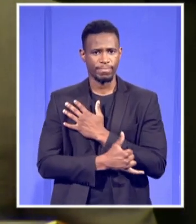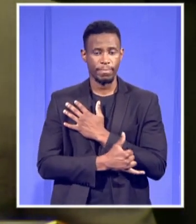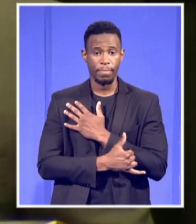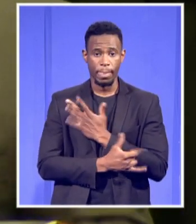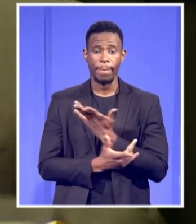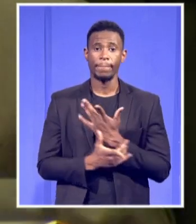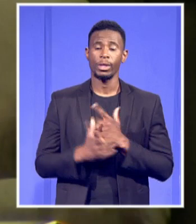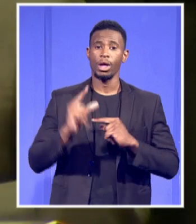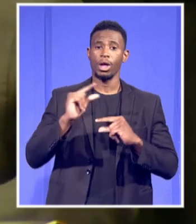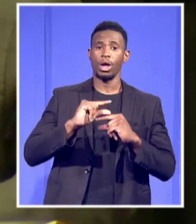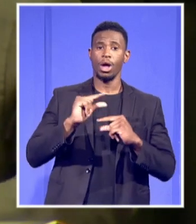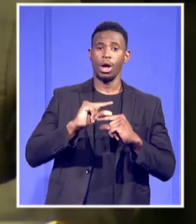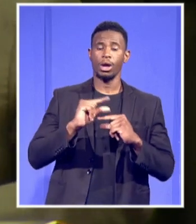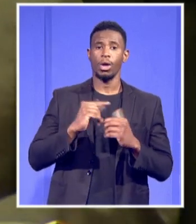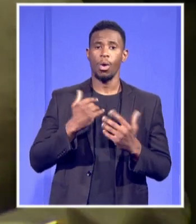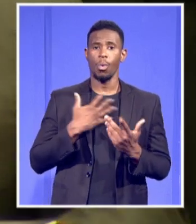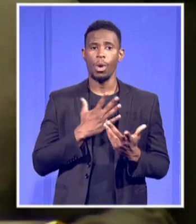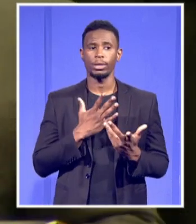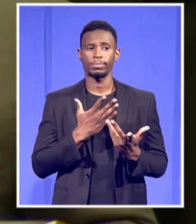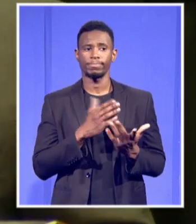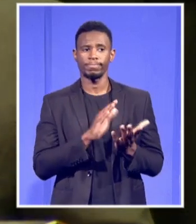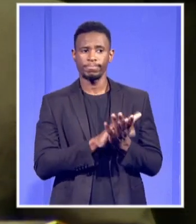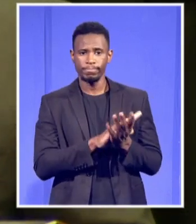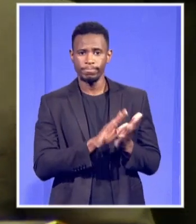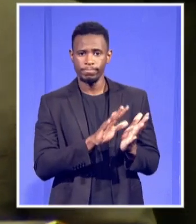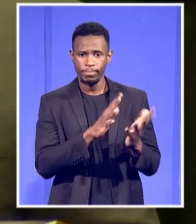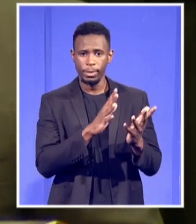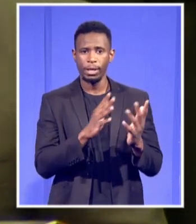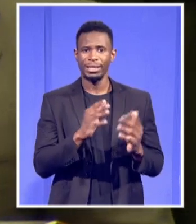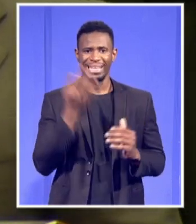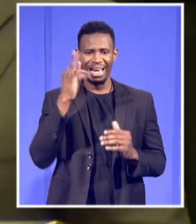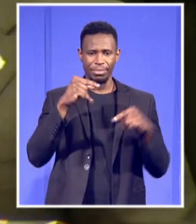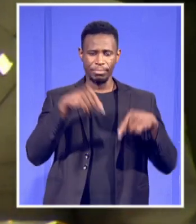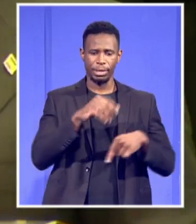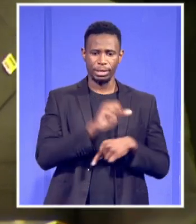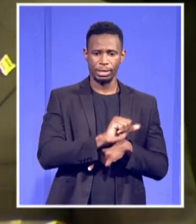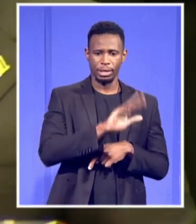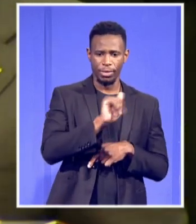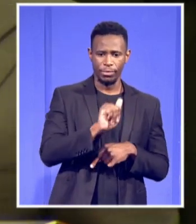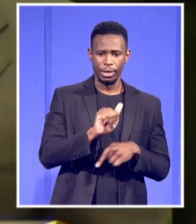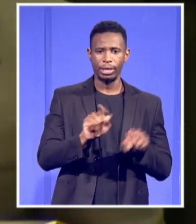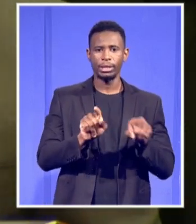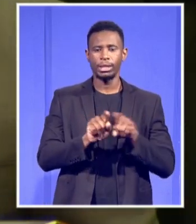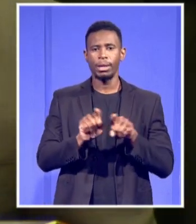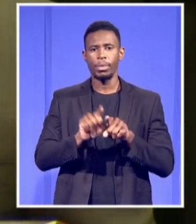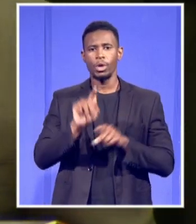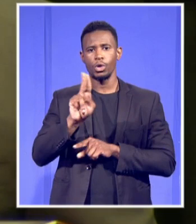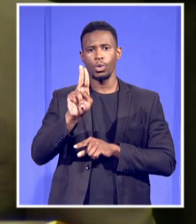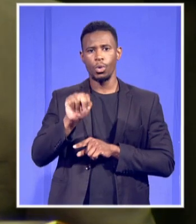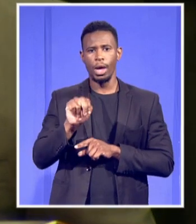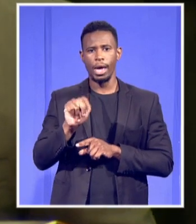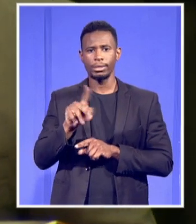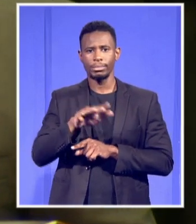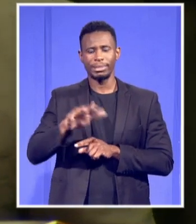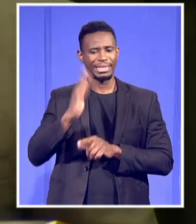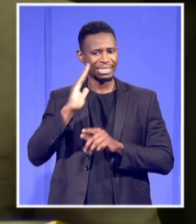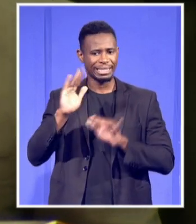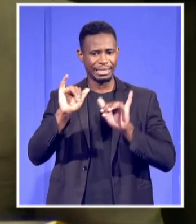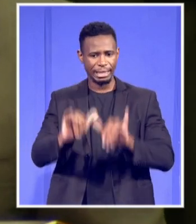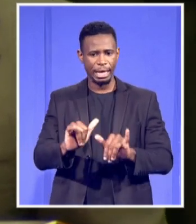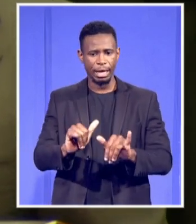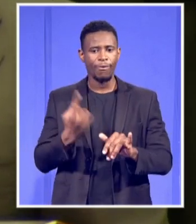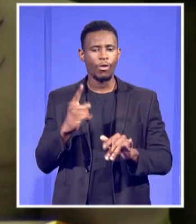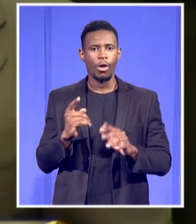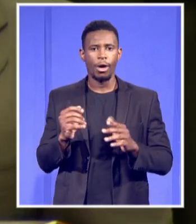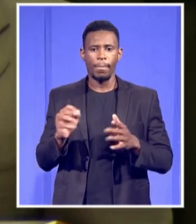Ghana wishes to commend the government of South Africa and the UN Habitat for staging this very important international meeting aimed